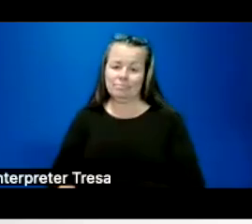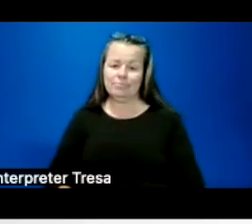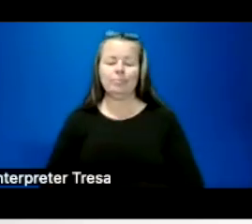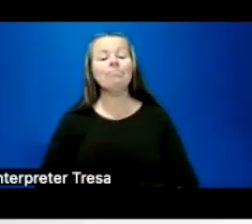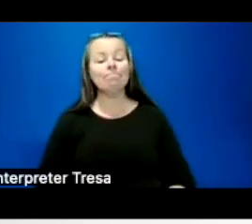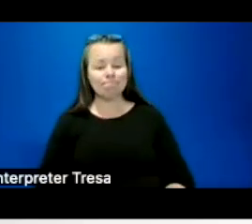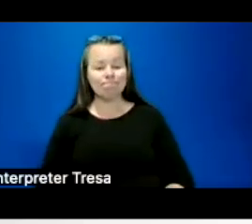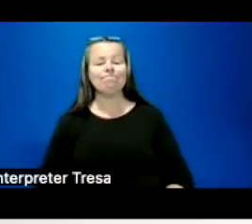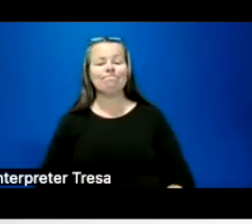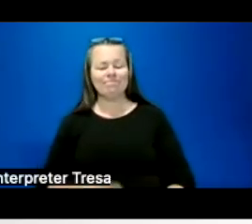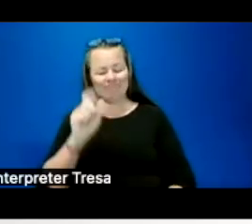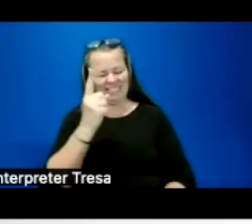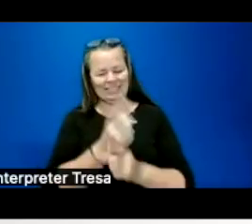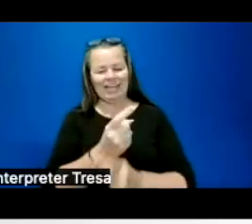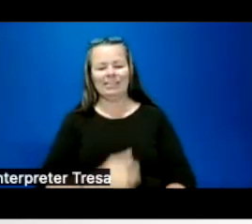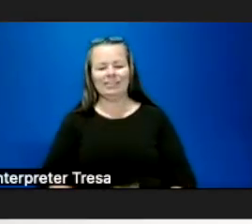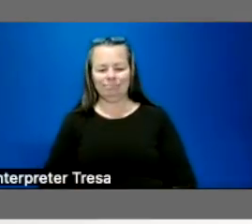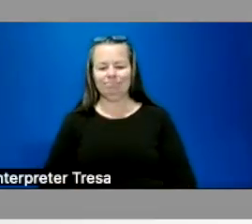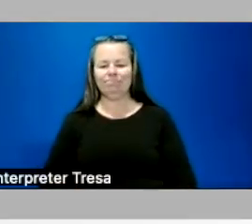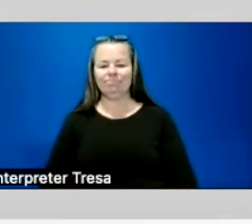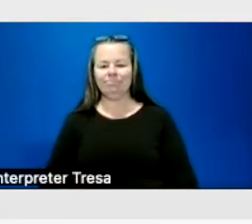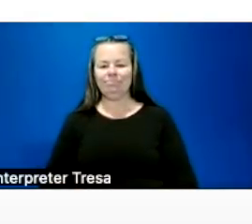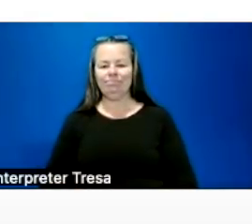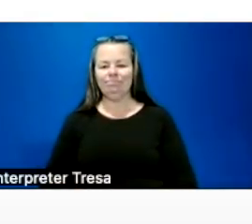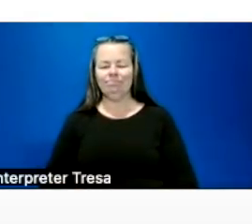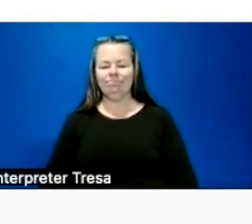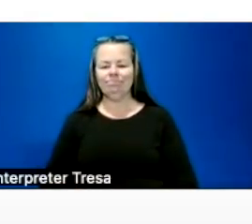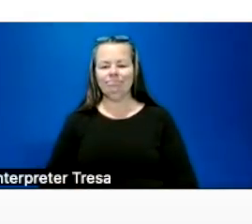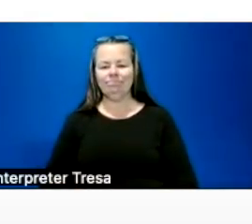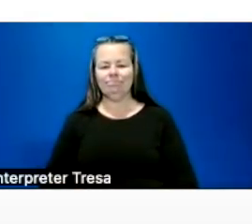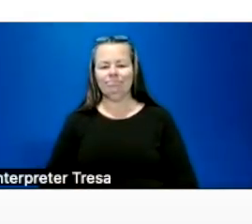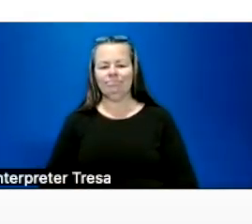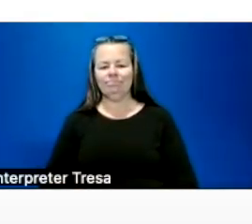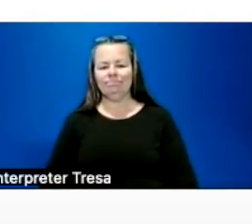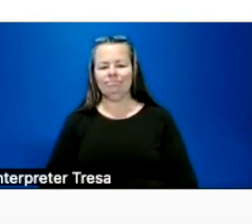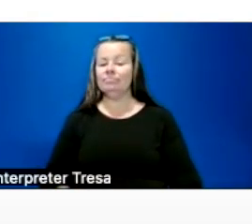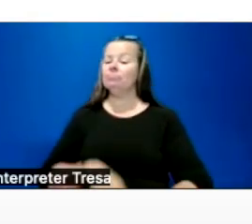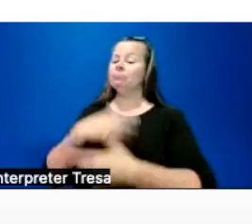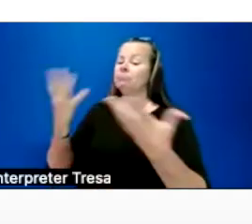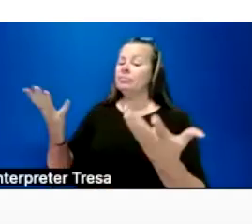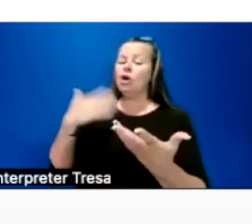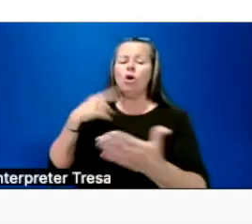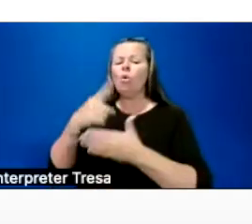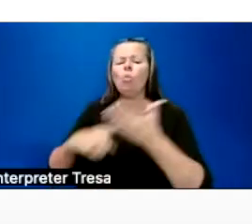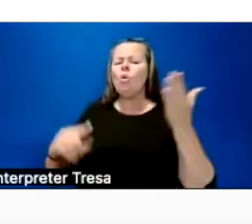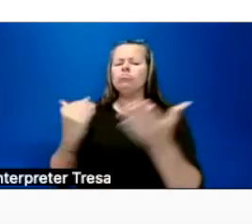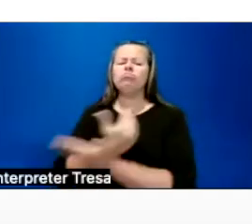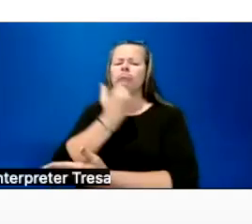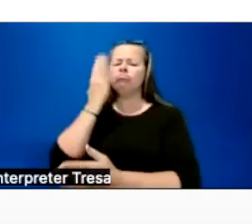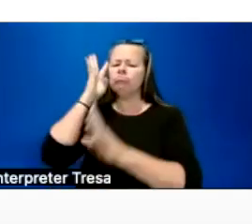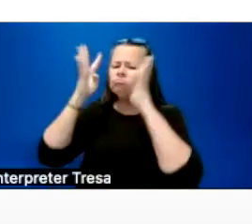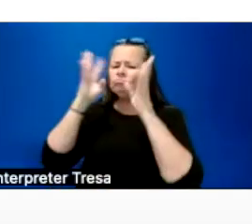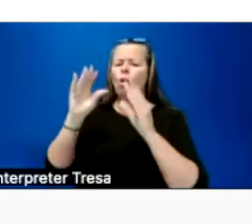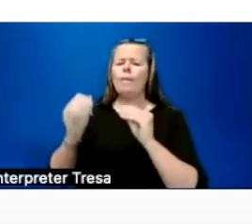yeah, exactly. Yeah. So what new innovations are most exciting for expanding accessibility with